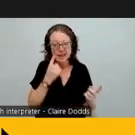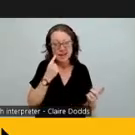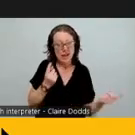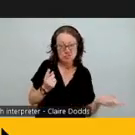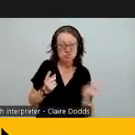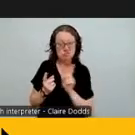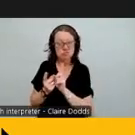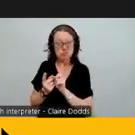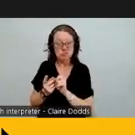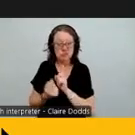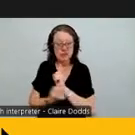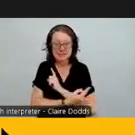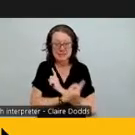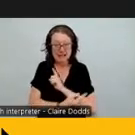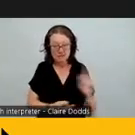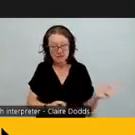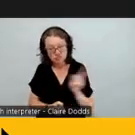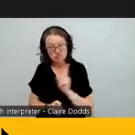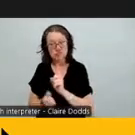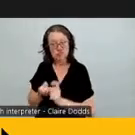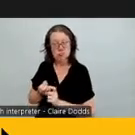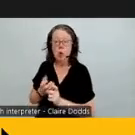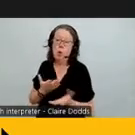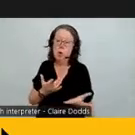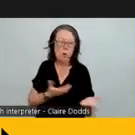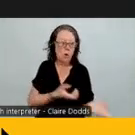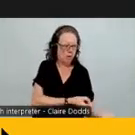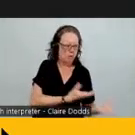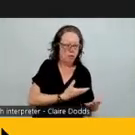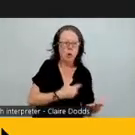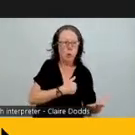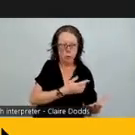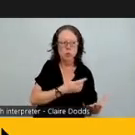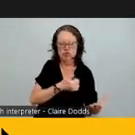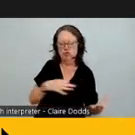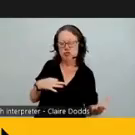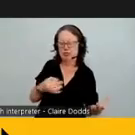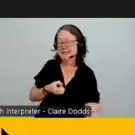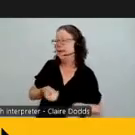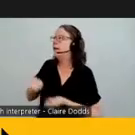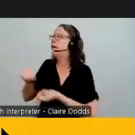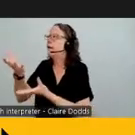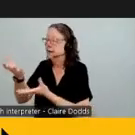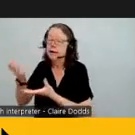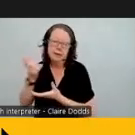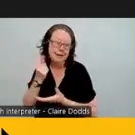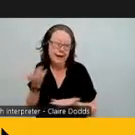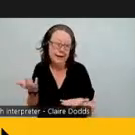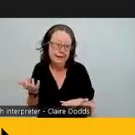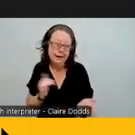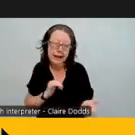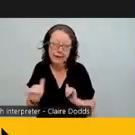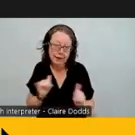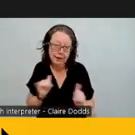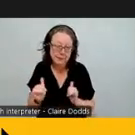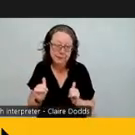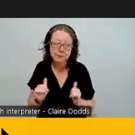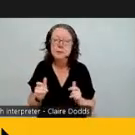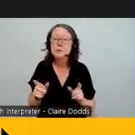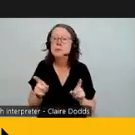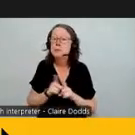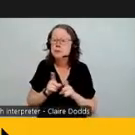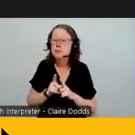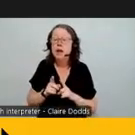directly or to represent them when they don't want to do that. And we also rely on expertise. So the operations group allows us to bring